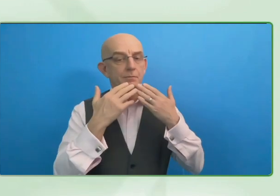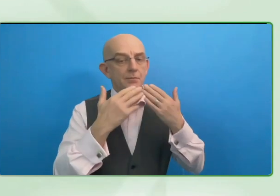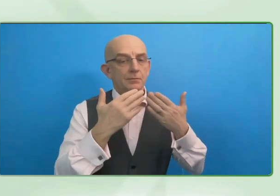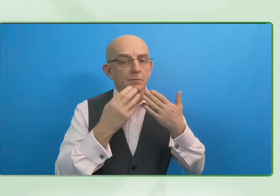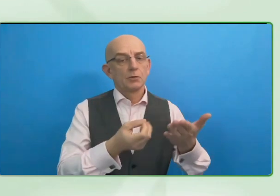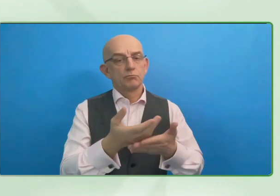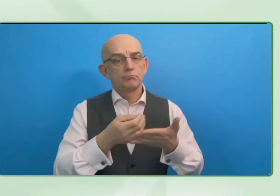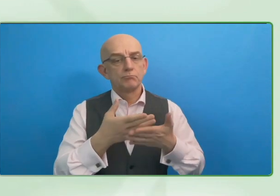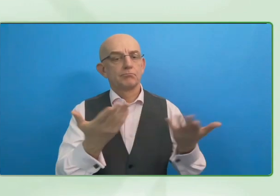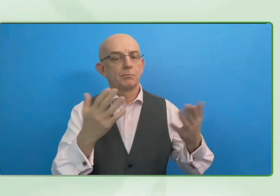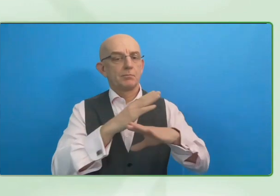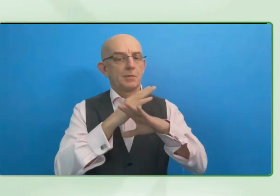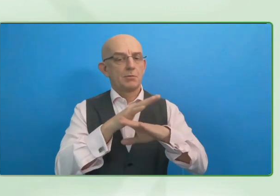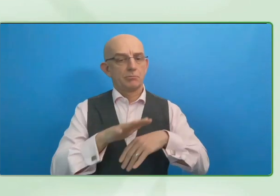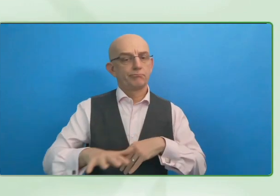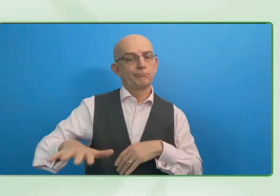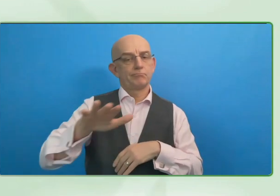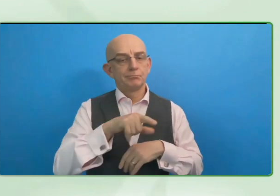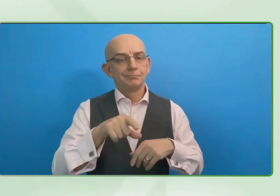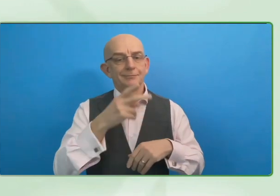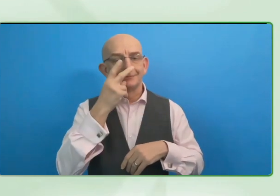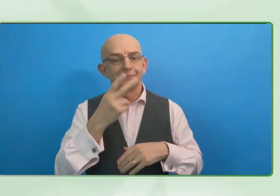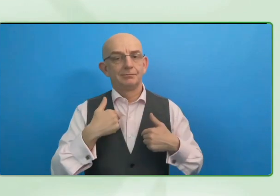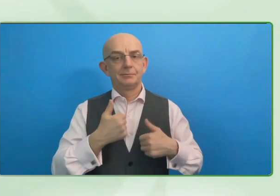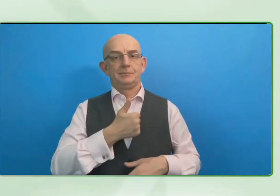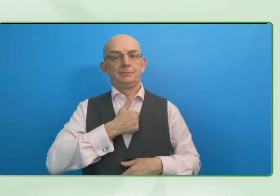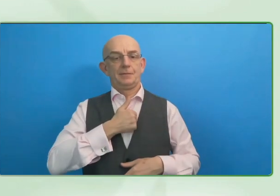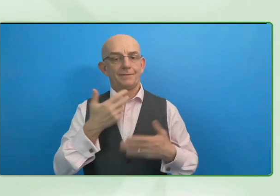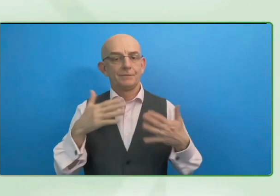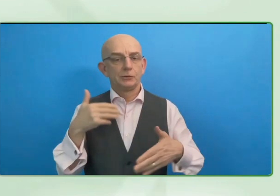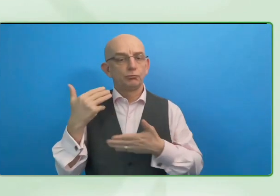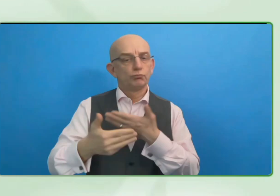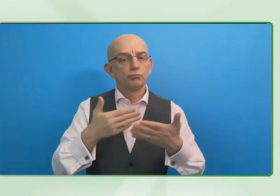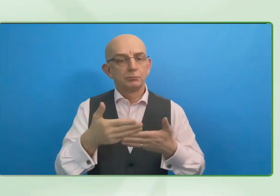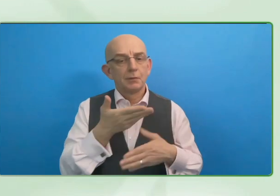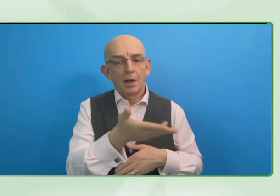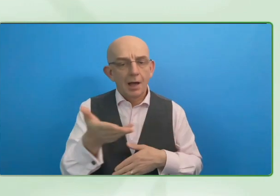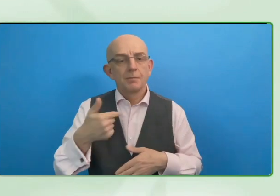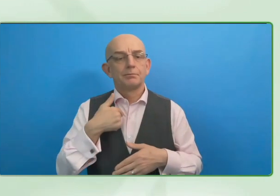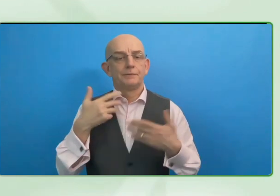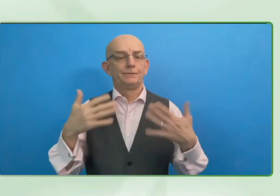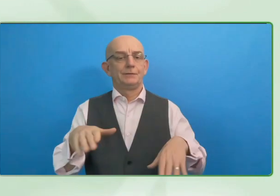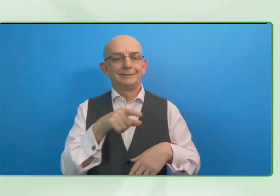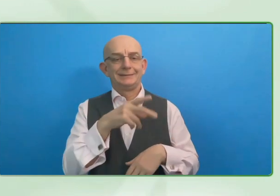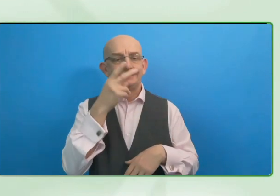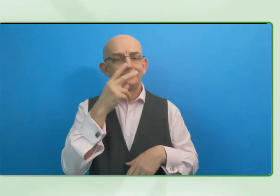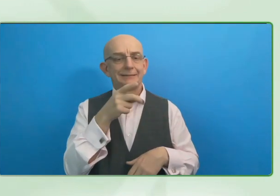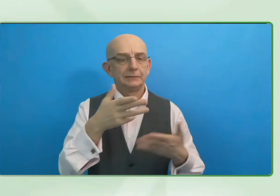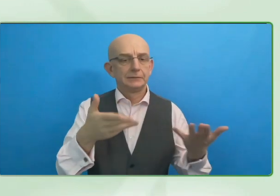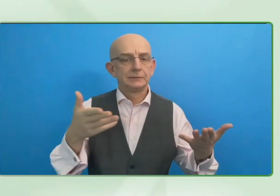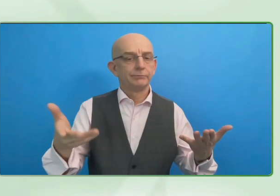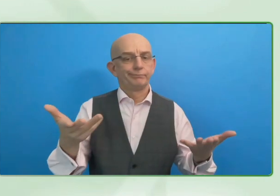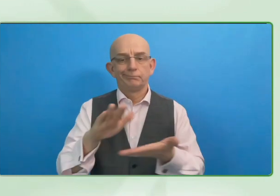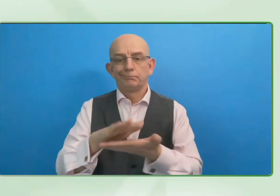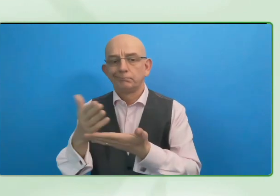myself, and we also have a severe interpreter shortage in the U.S. So I can